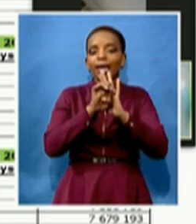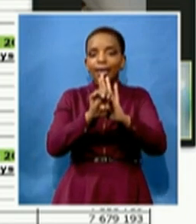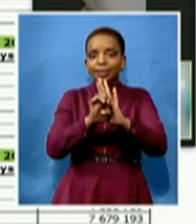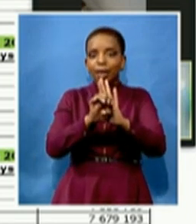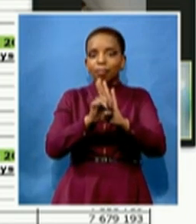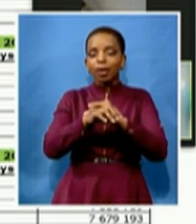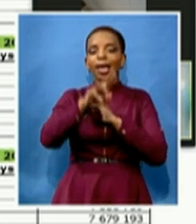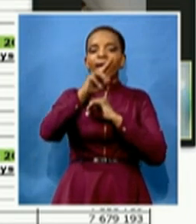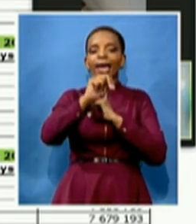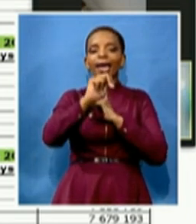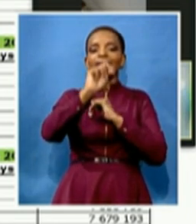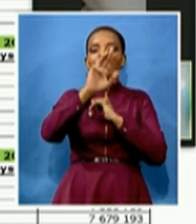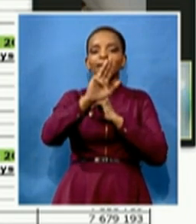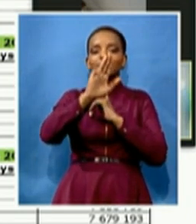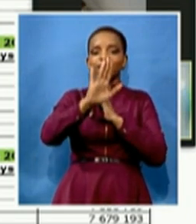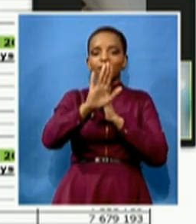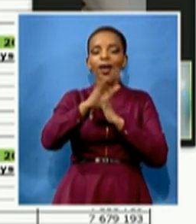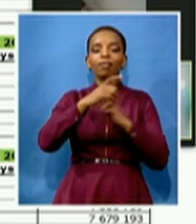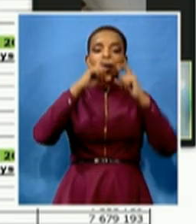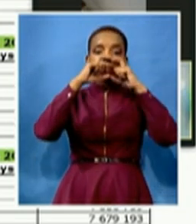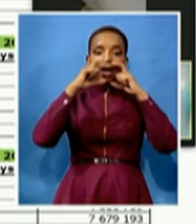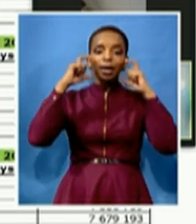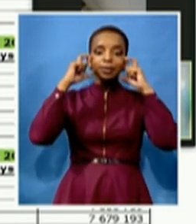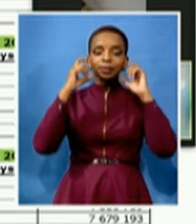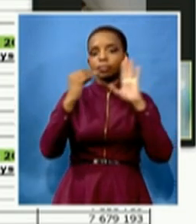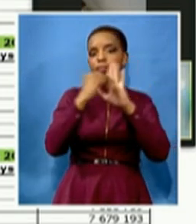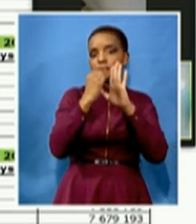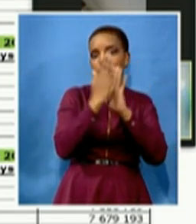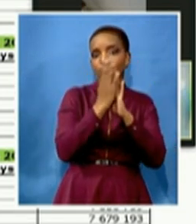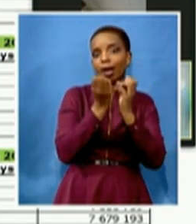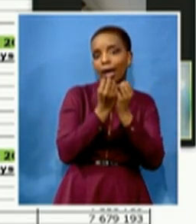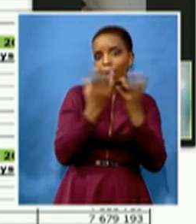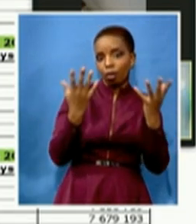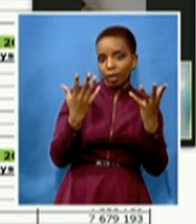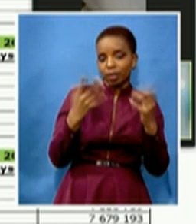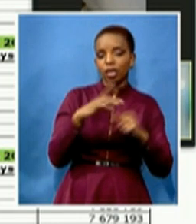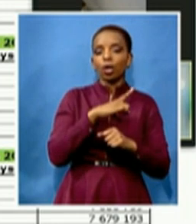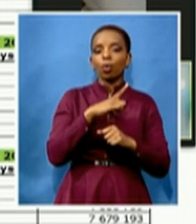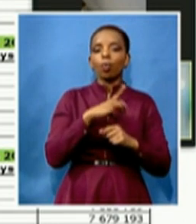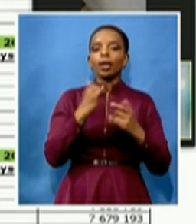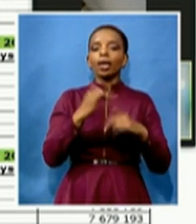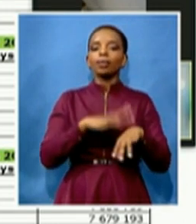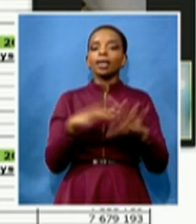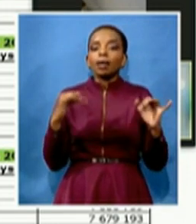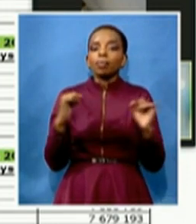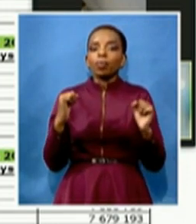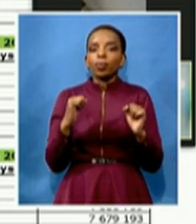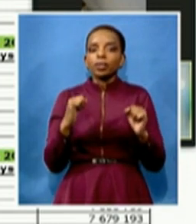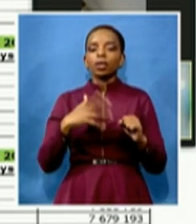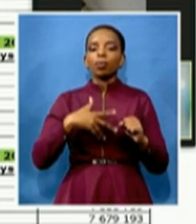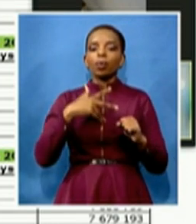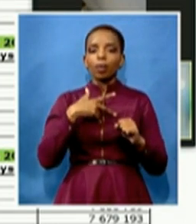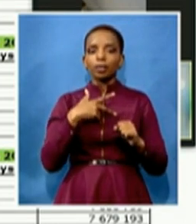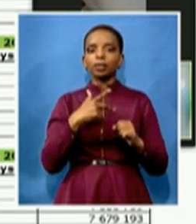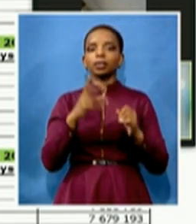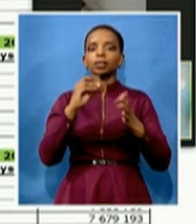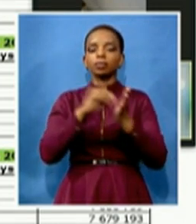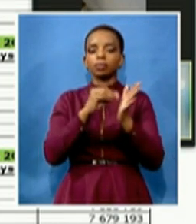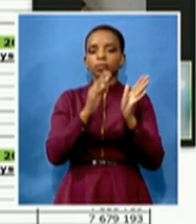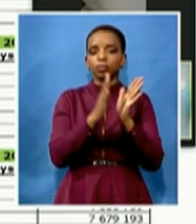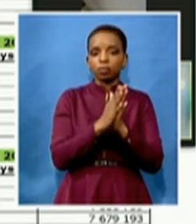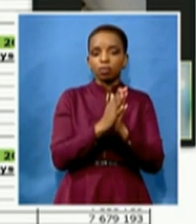would interpret this is that there is, based on this, 25 N95 masks needed